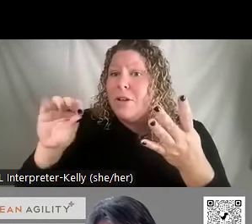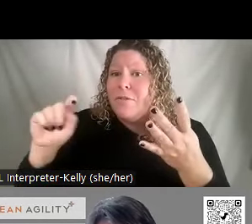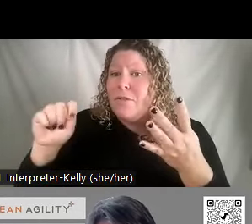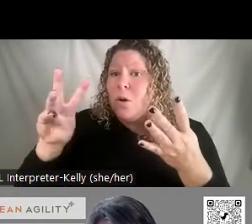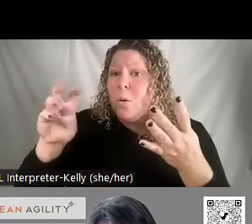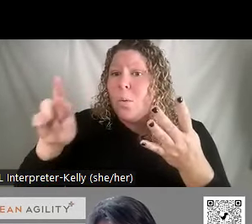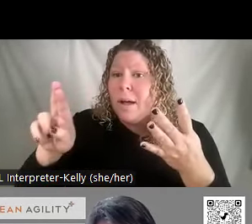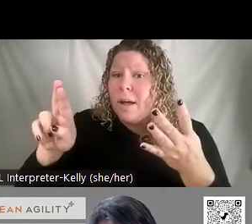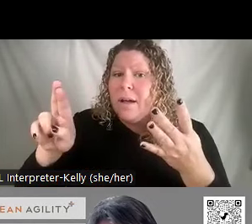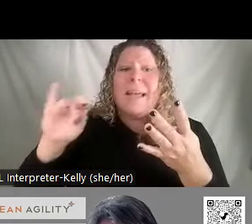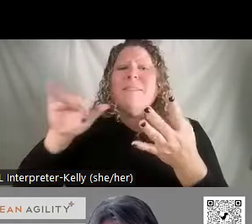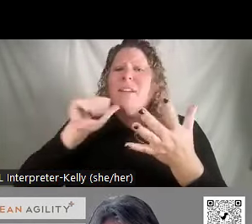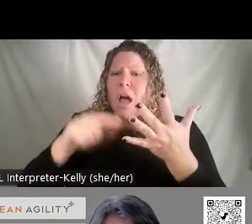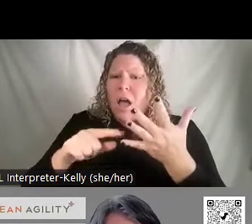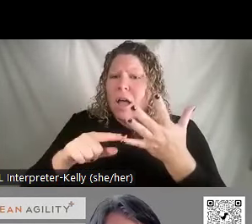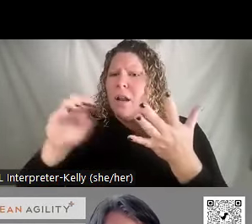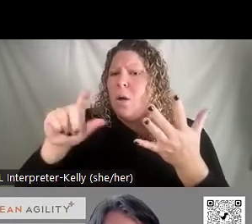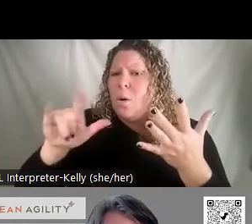Olympia Sports.